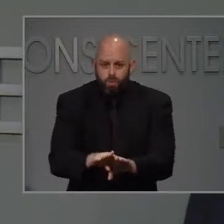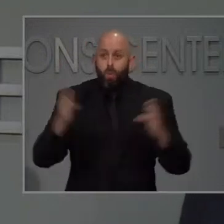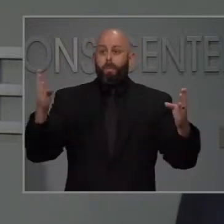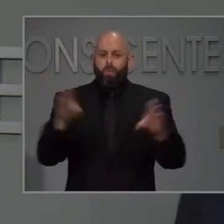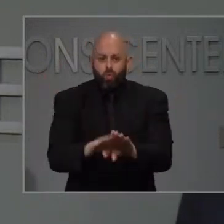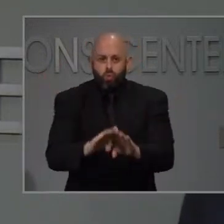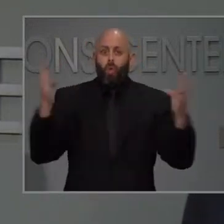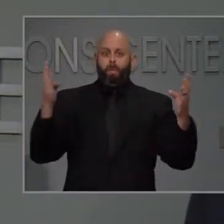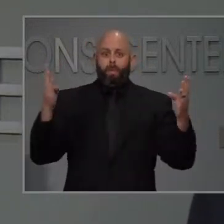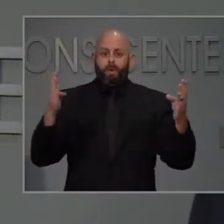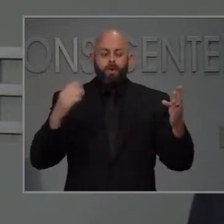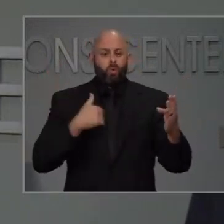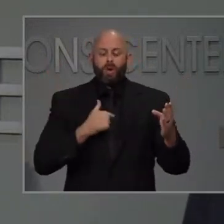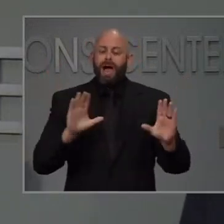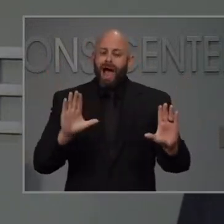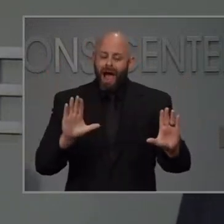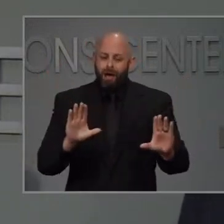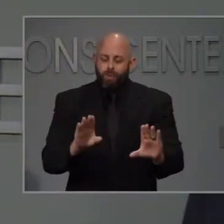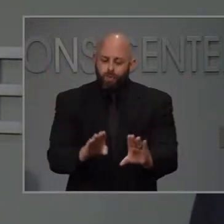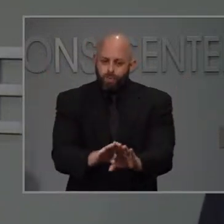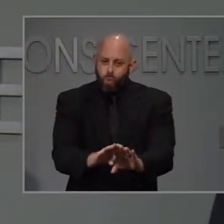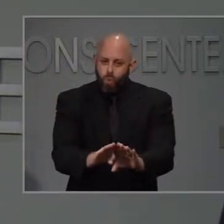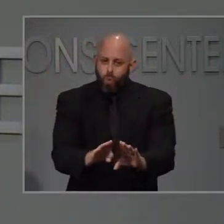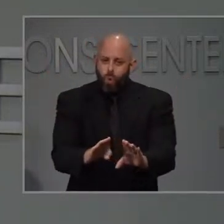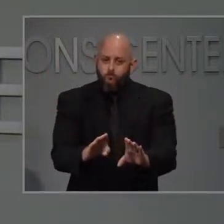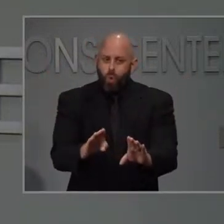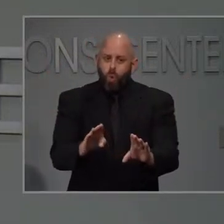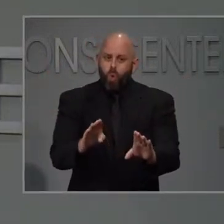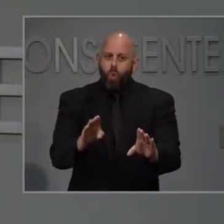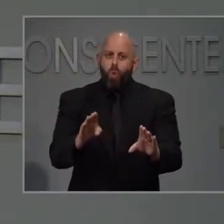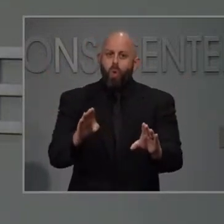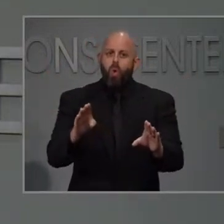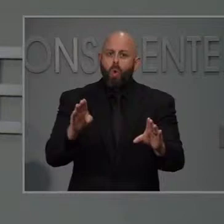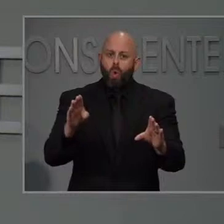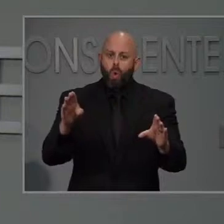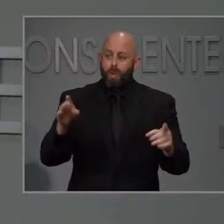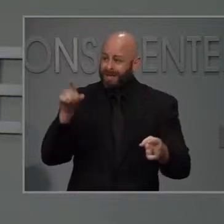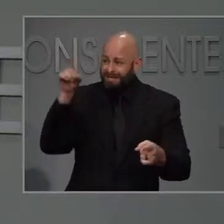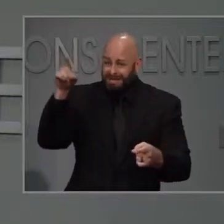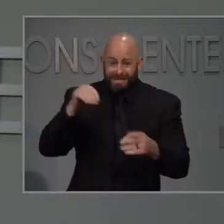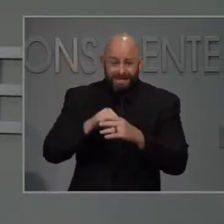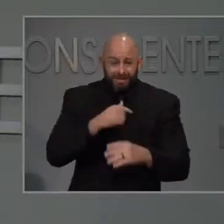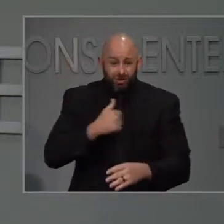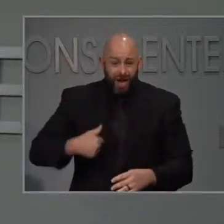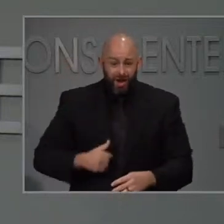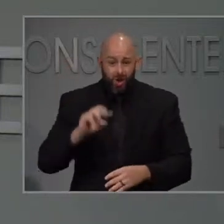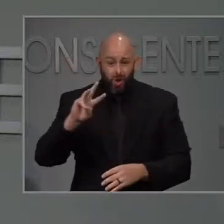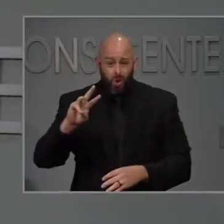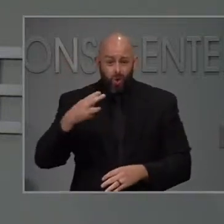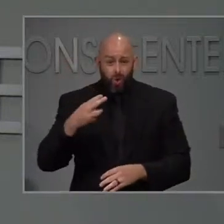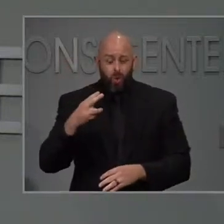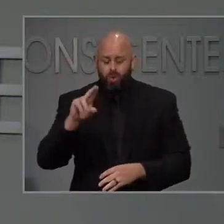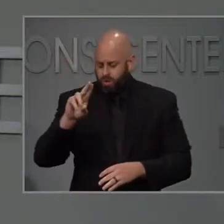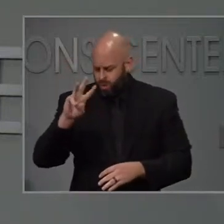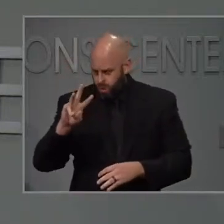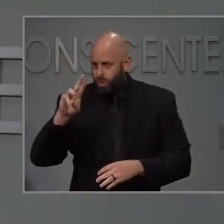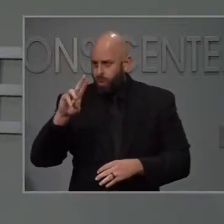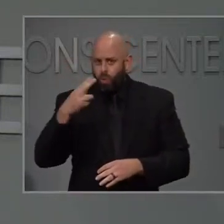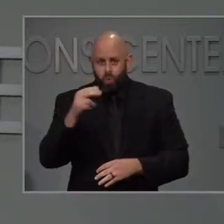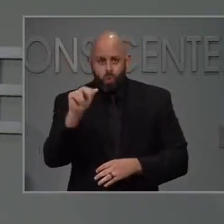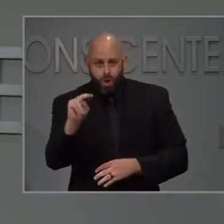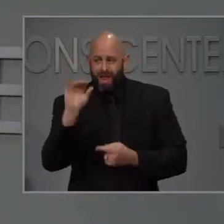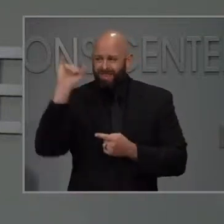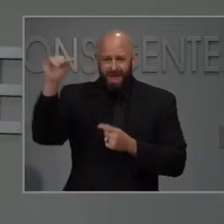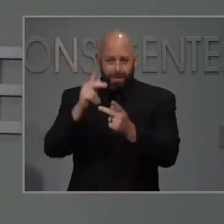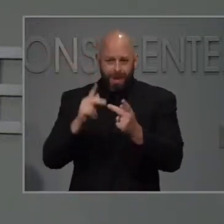spread, where we are trying to take a measured approach to easing the restrictions. And so we are